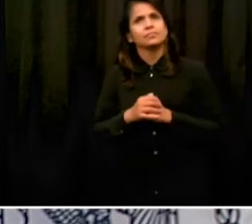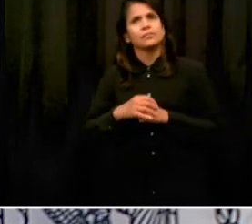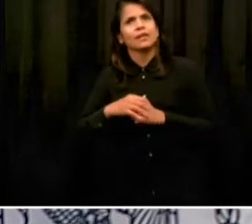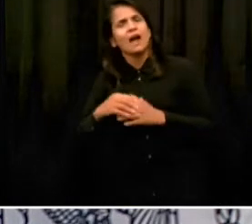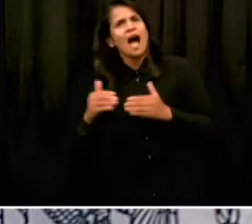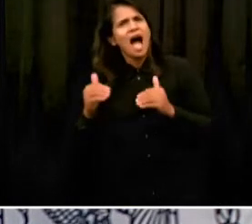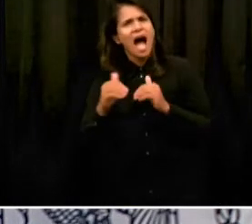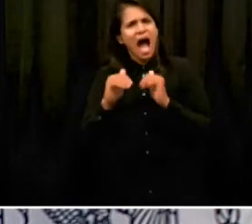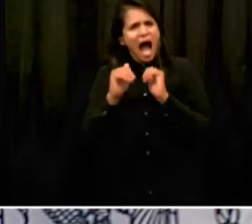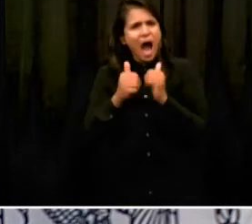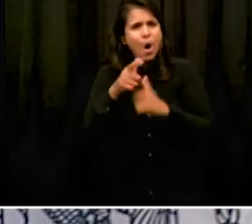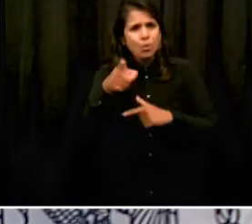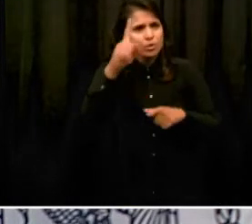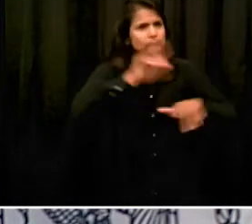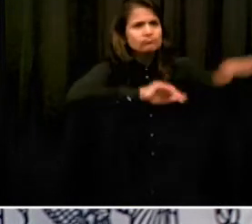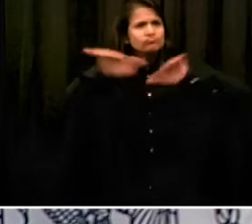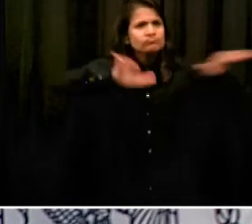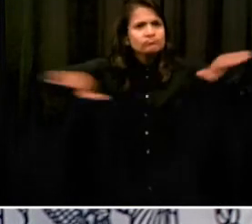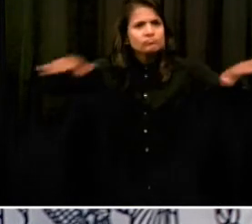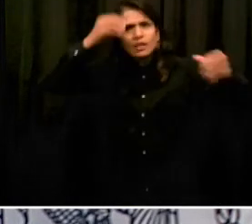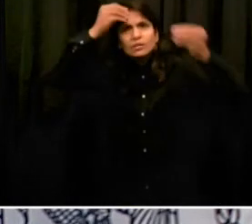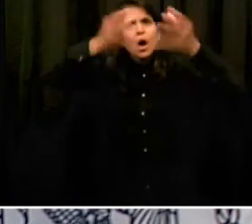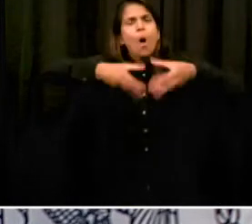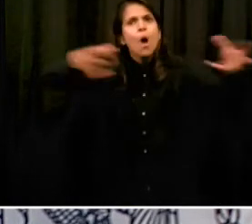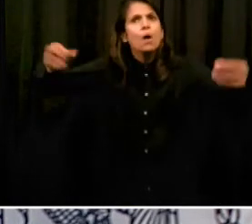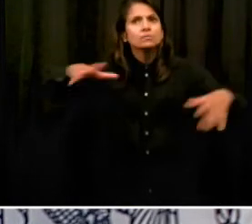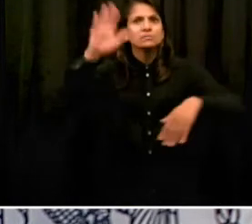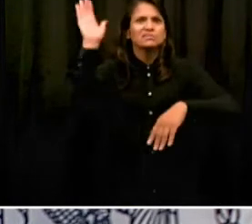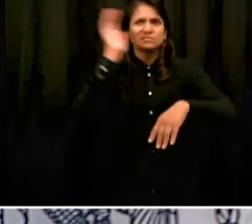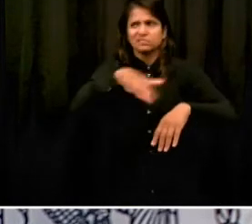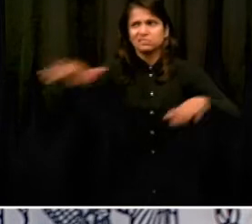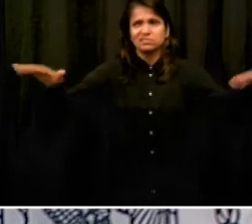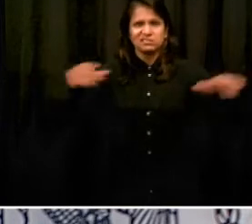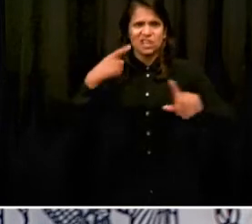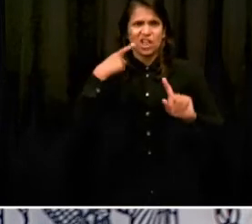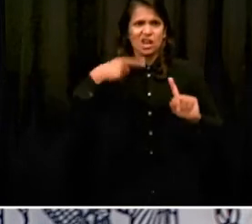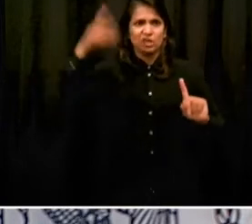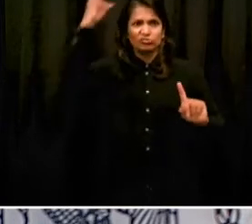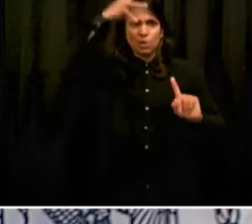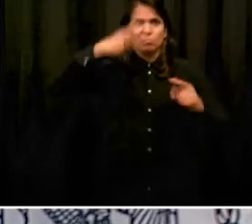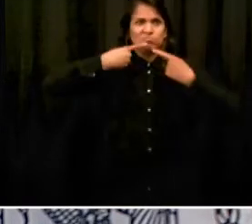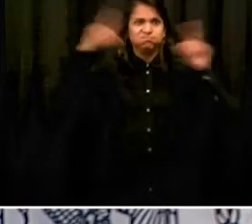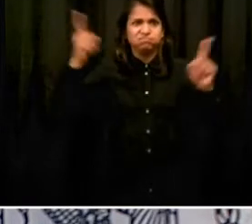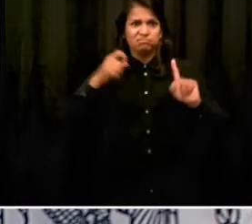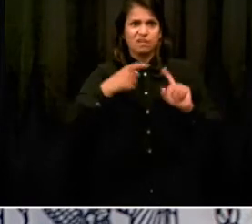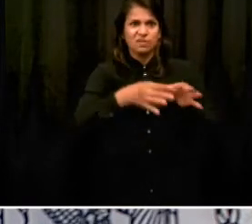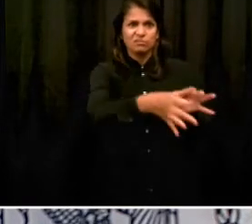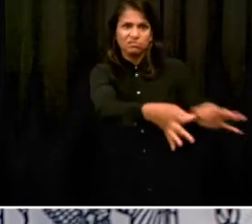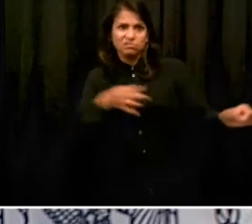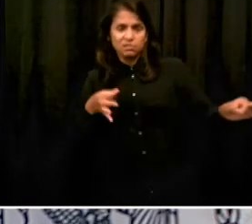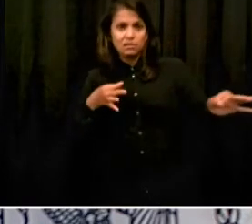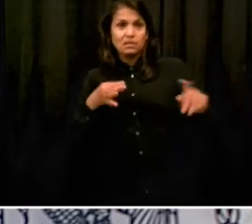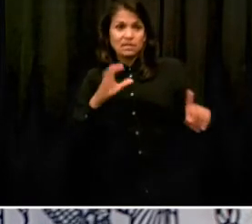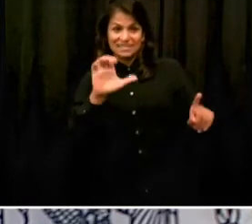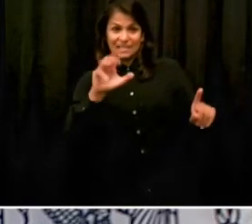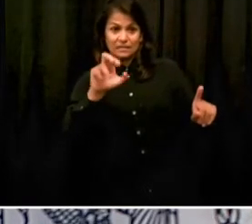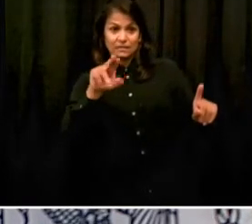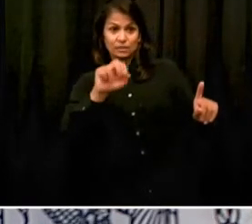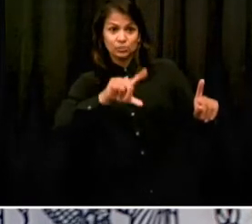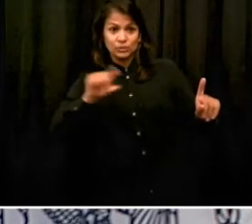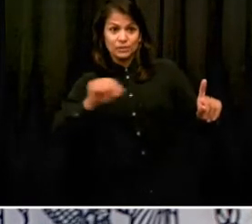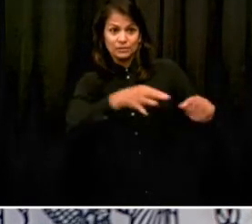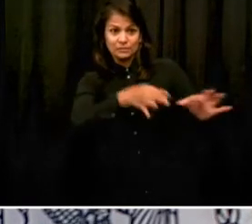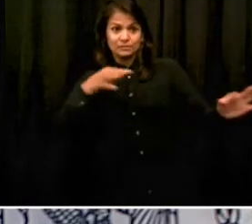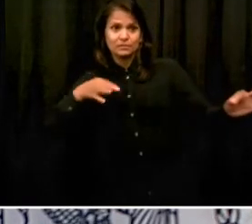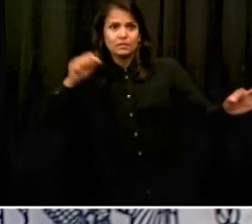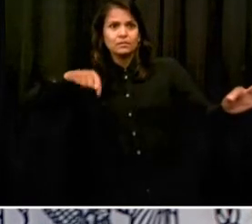here? I think you're exactly right. We are definitely running out of time. Look, it was very